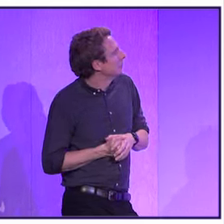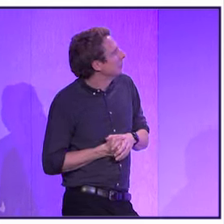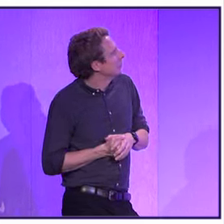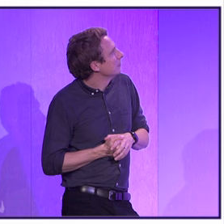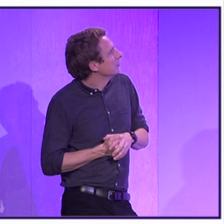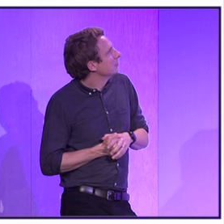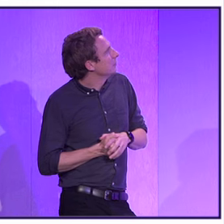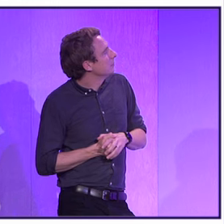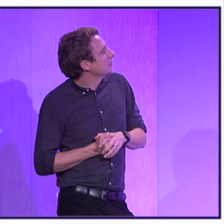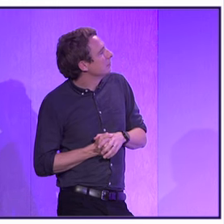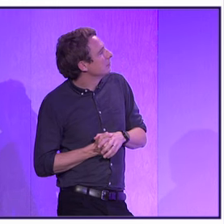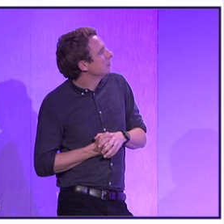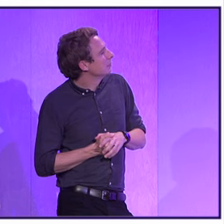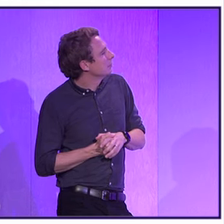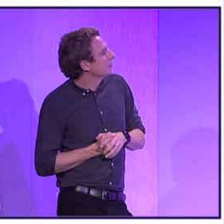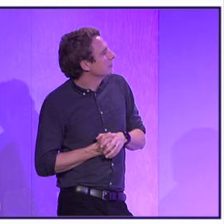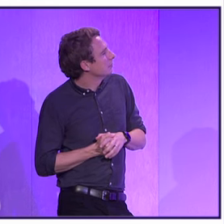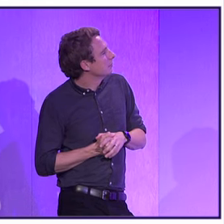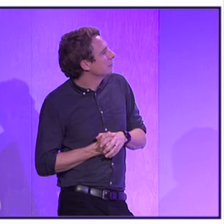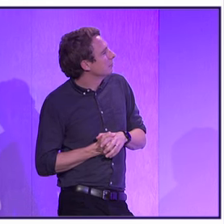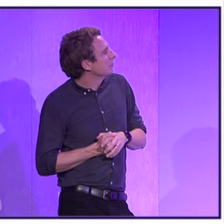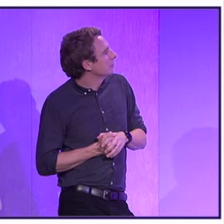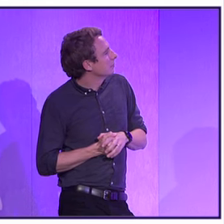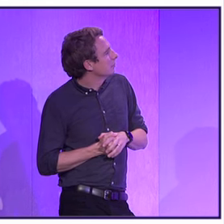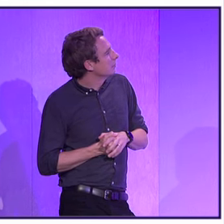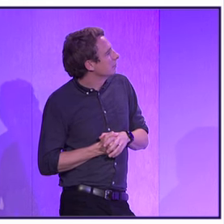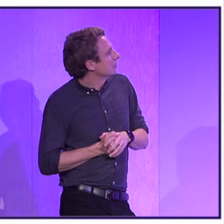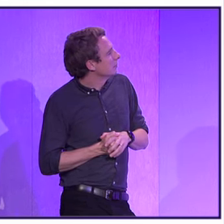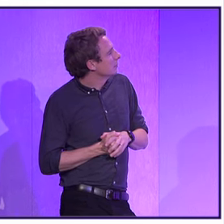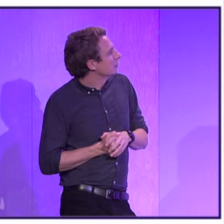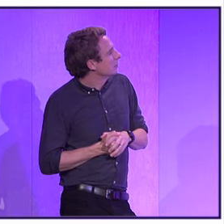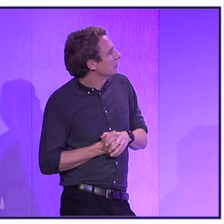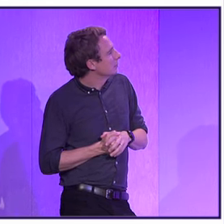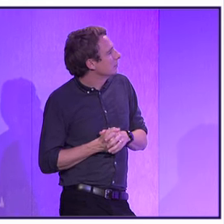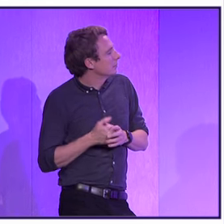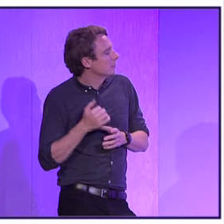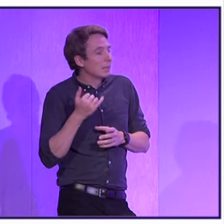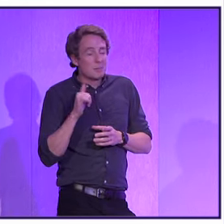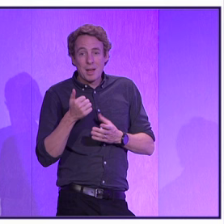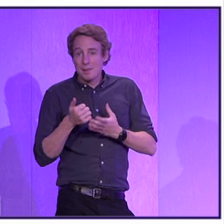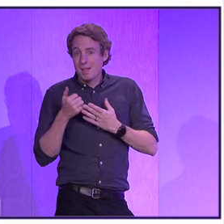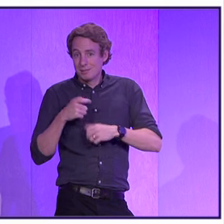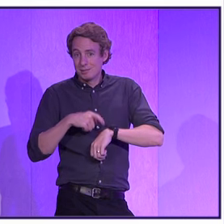All right, well, maybe that's not... That might help us out with timing.